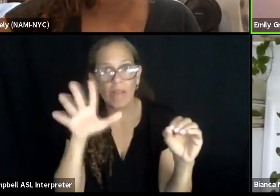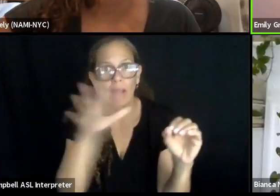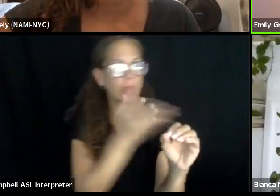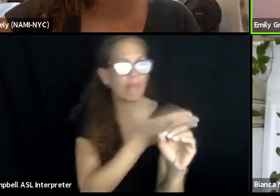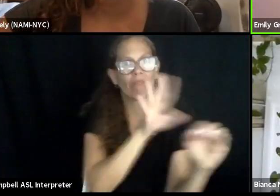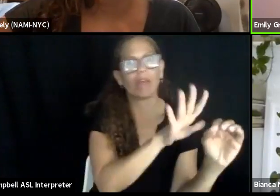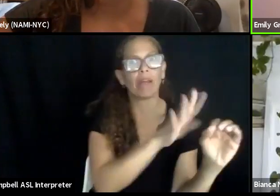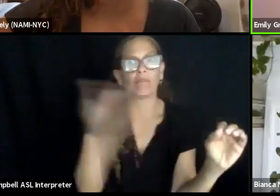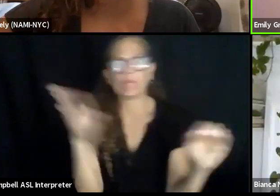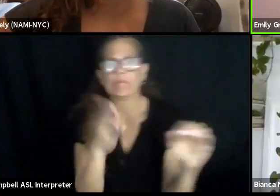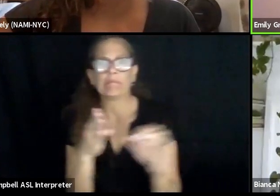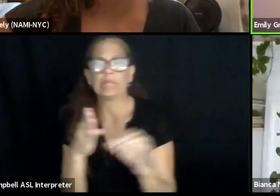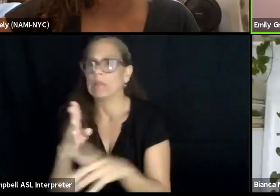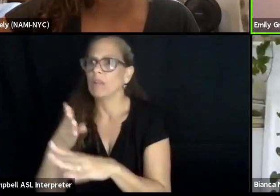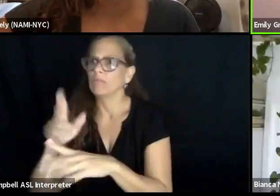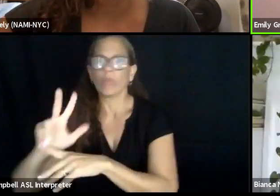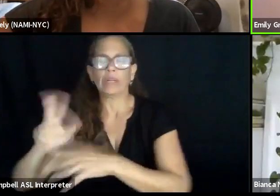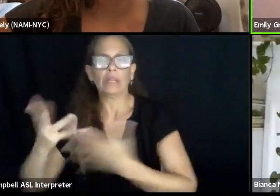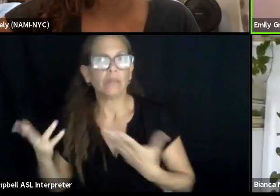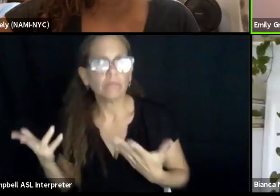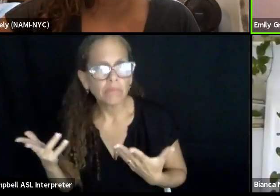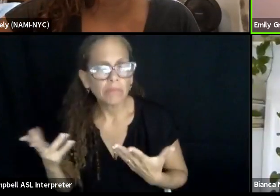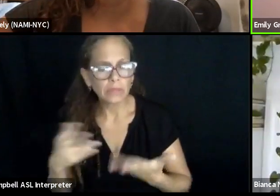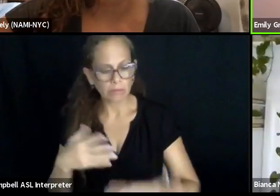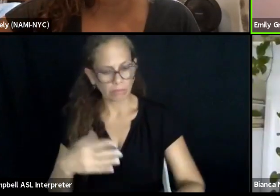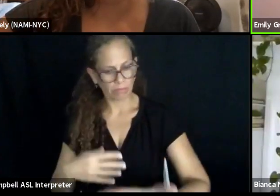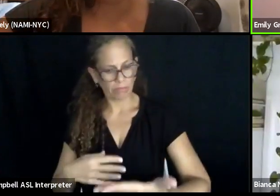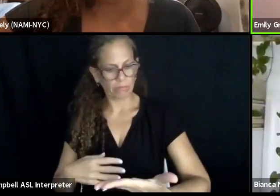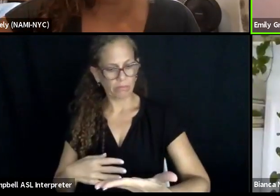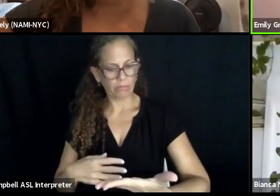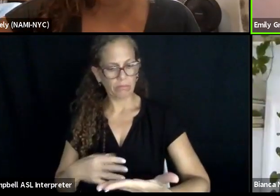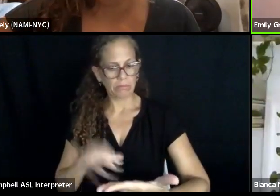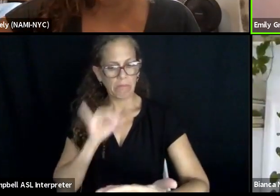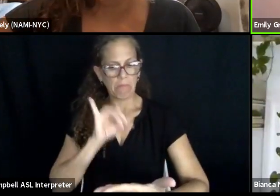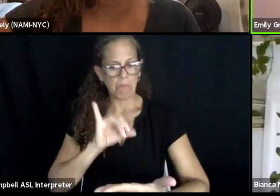so having that data to put in front of someone, because it's